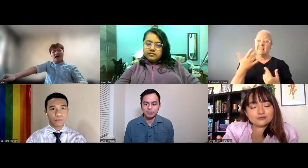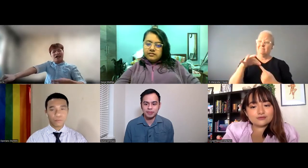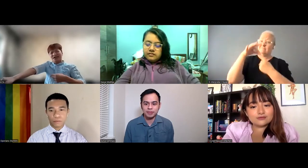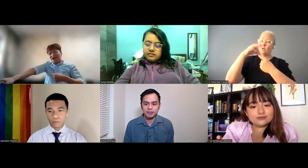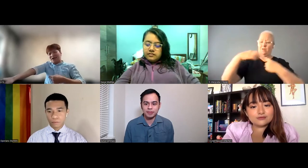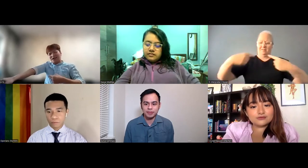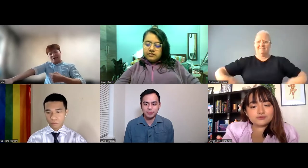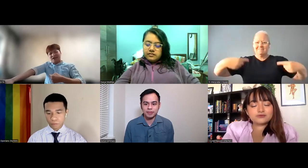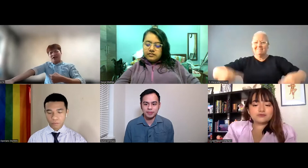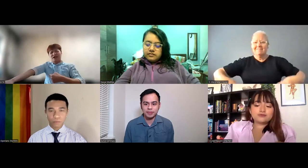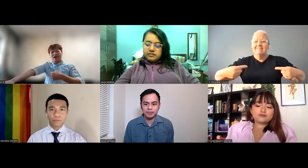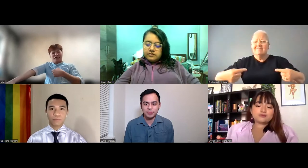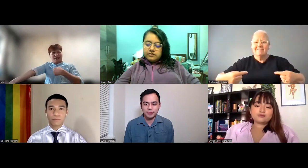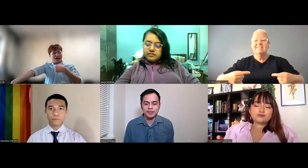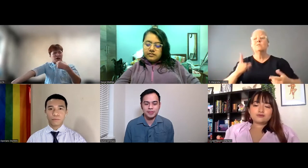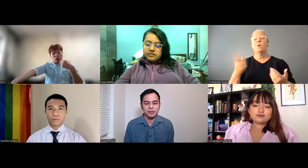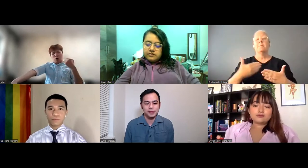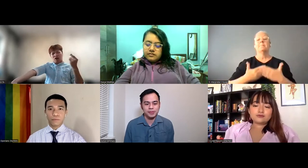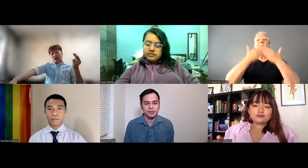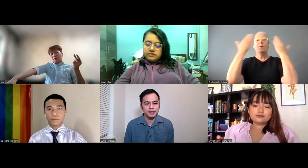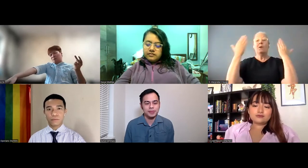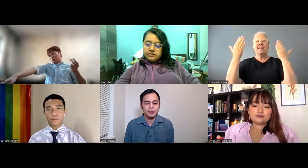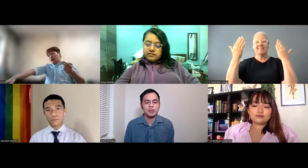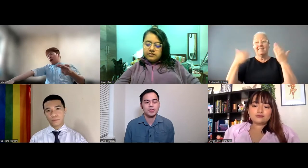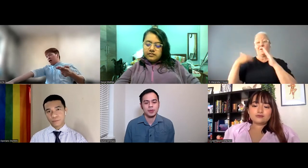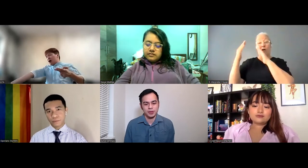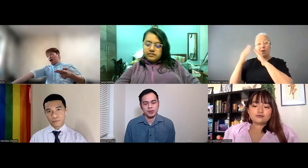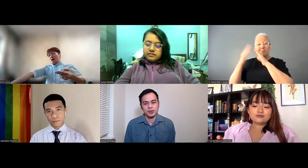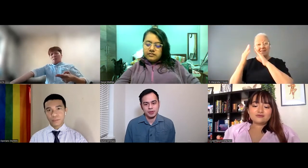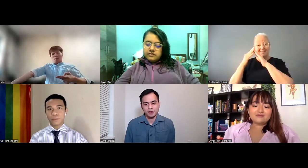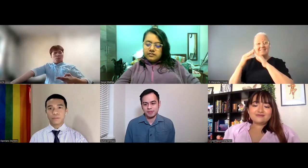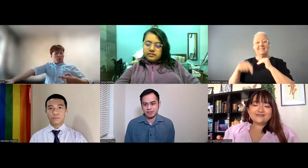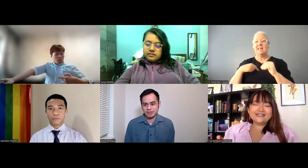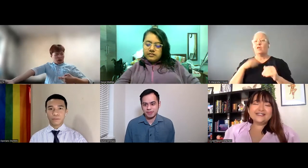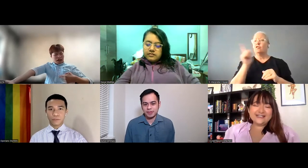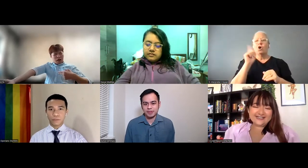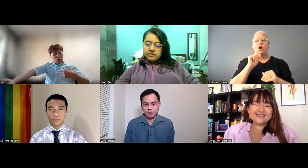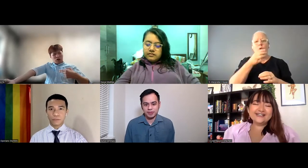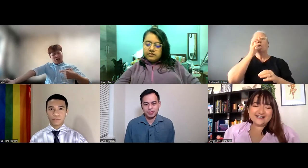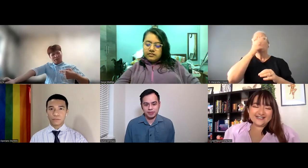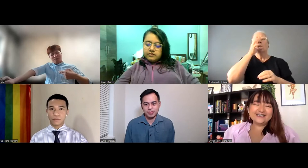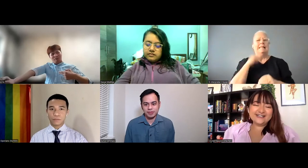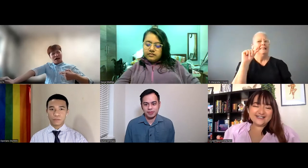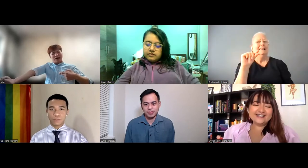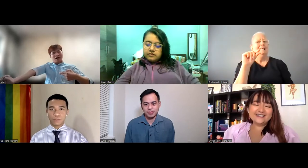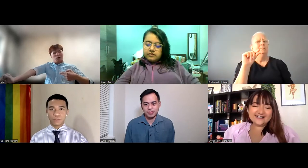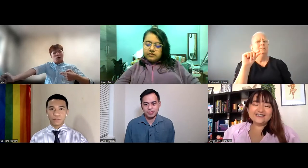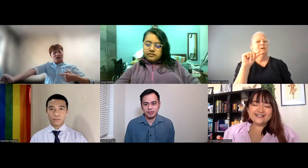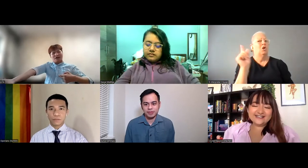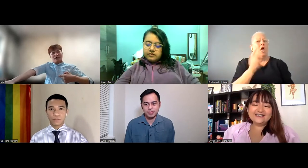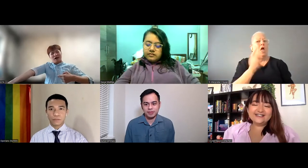So when I leave in the morning, I would have very little liquid intake. I would just limit my